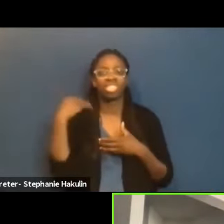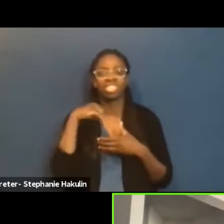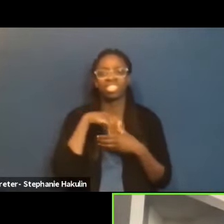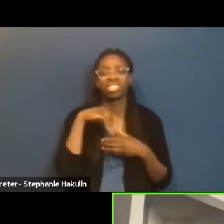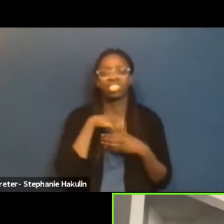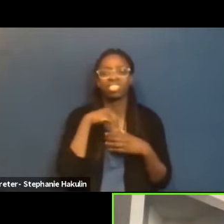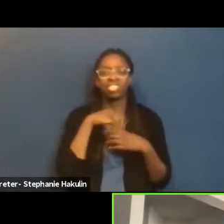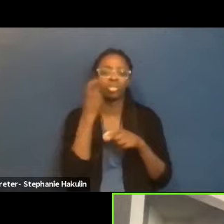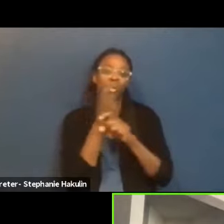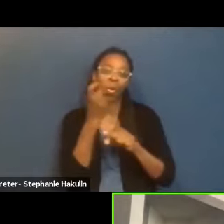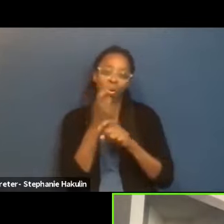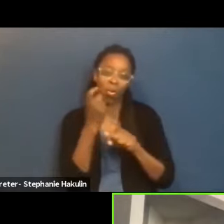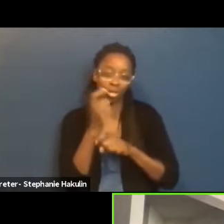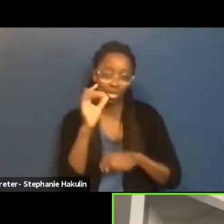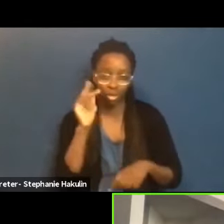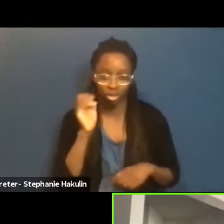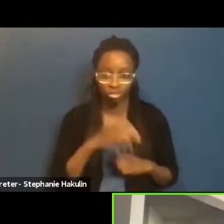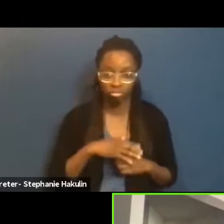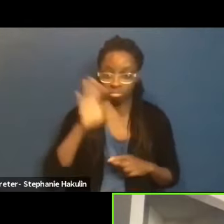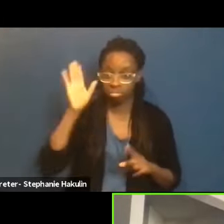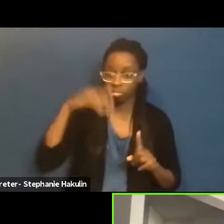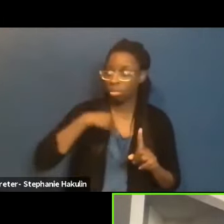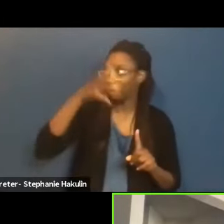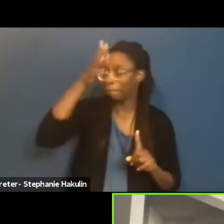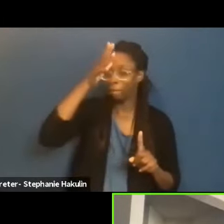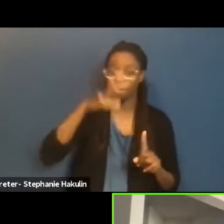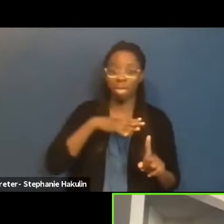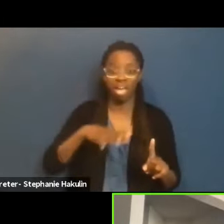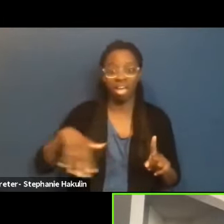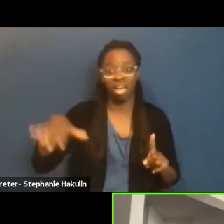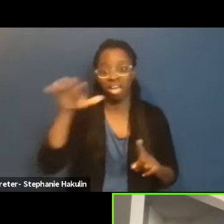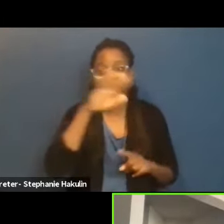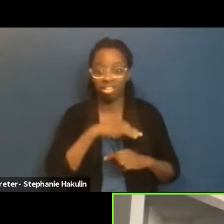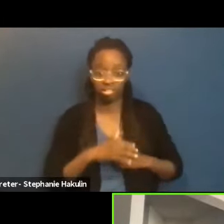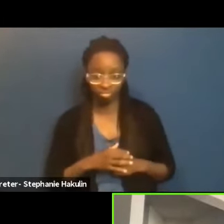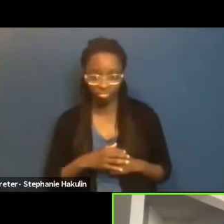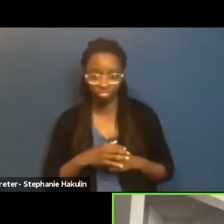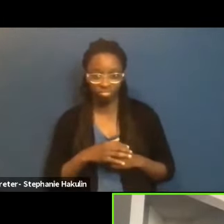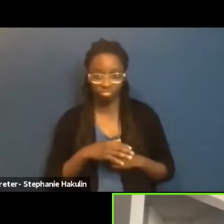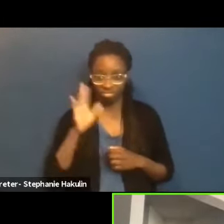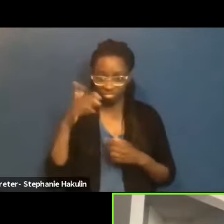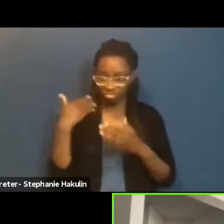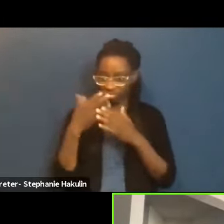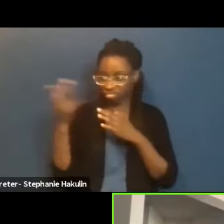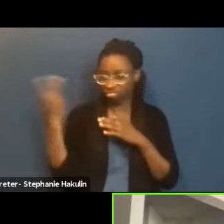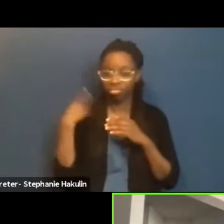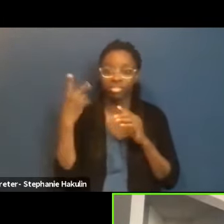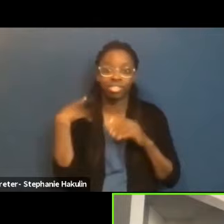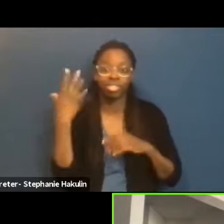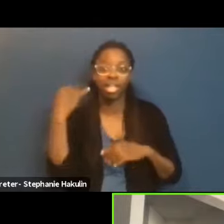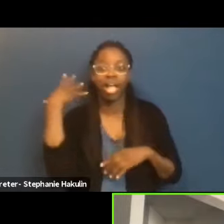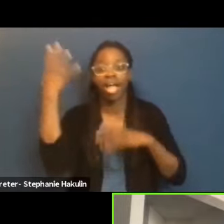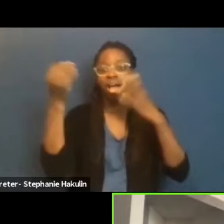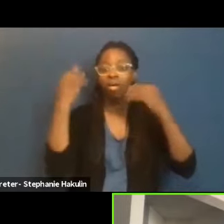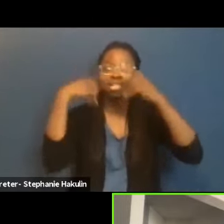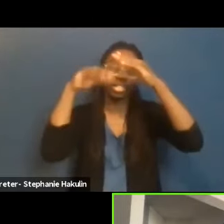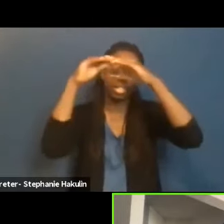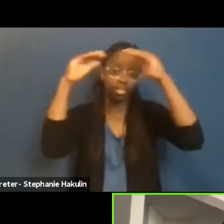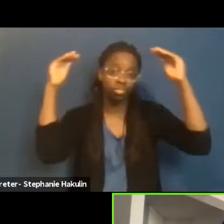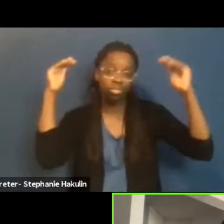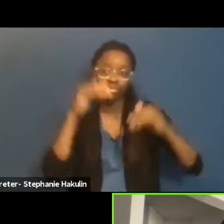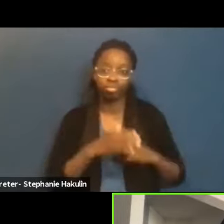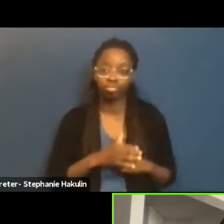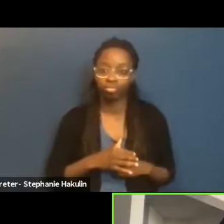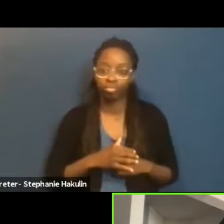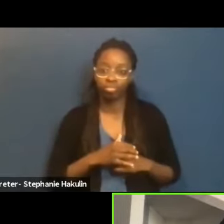white man? Can you prove to me that they are not in heaven snickering at the soul of a single parent mother dressing her son up